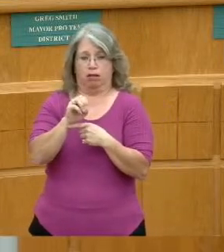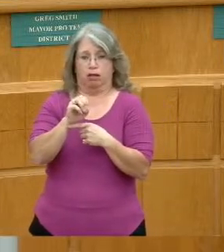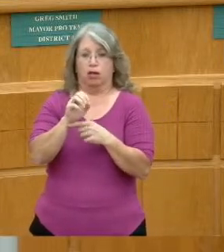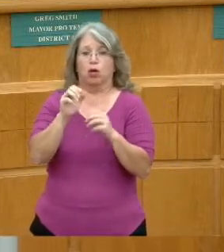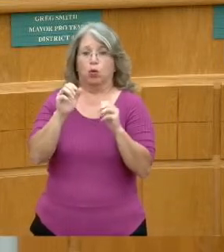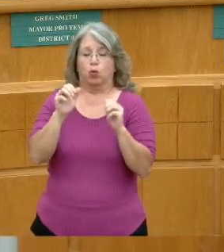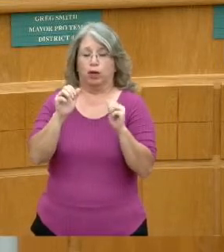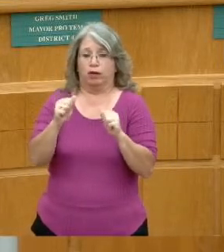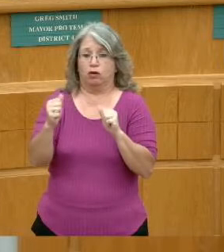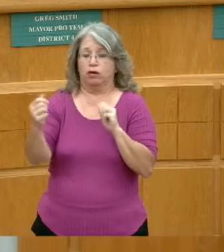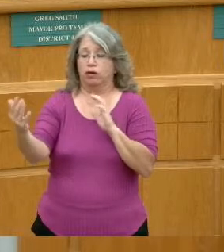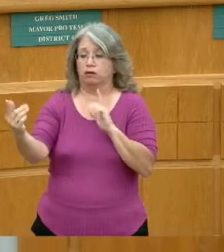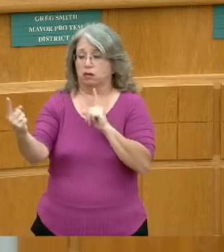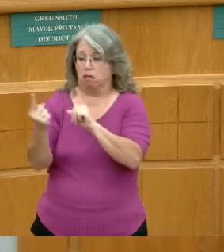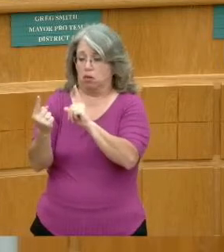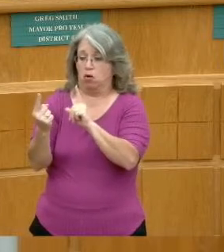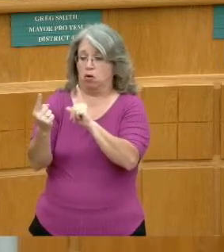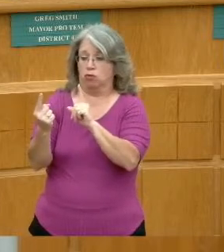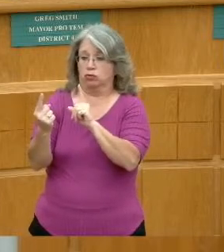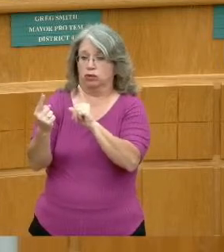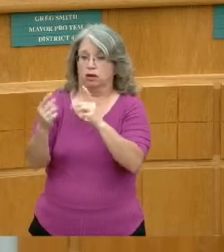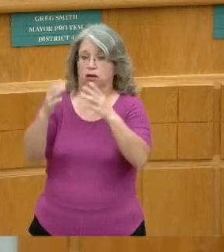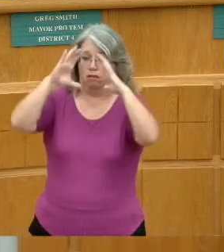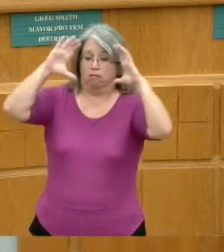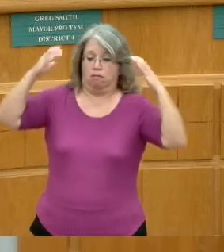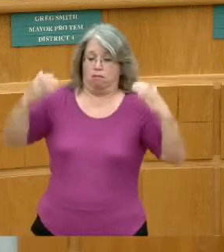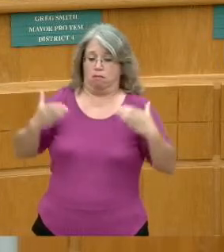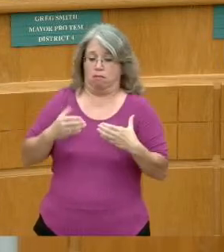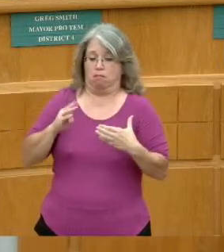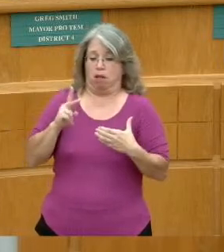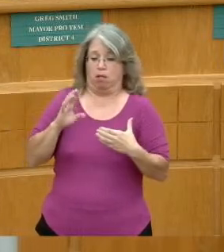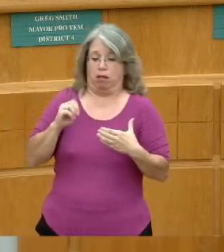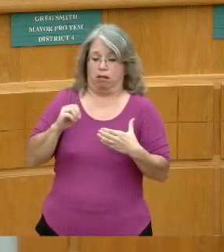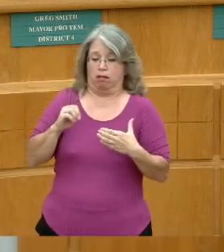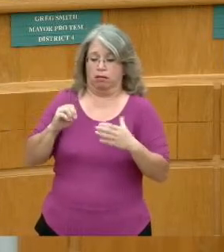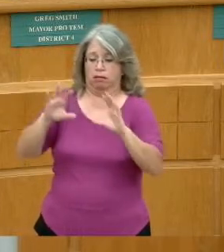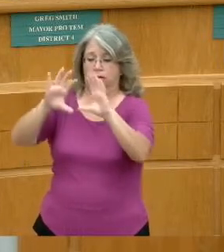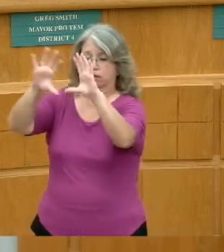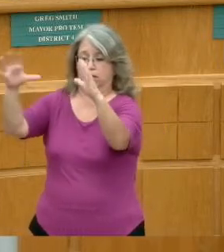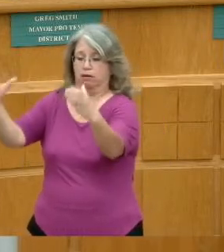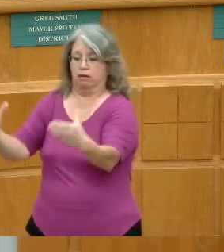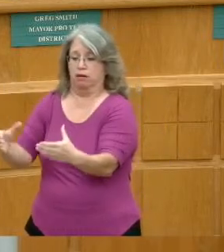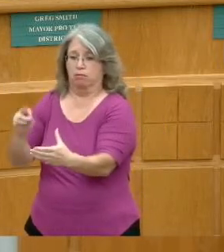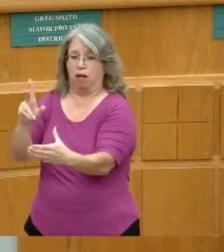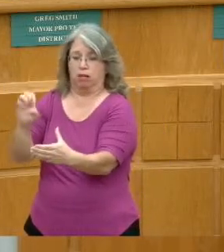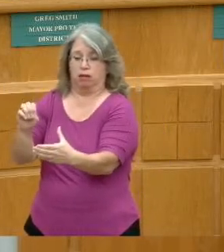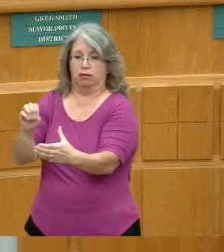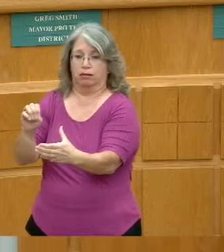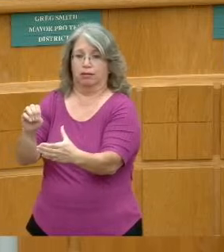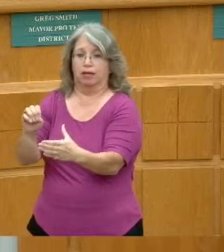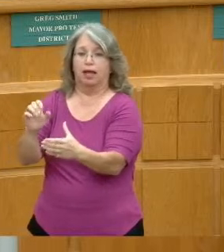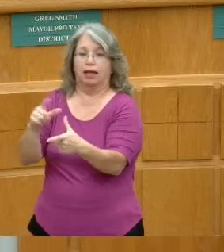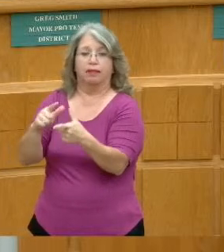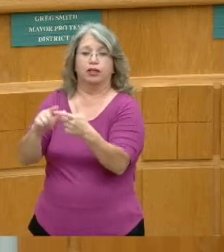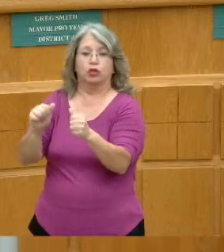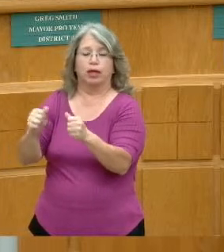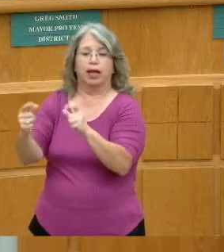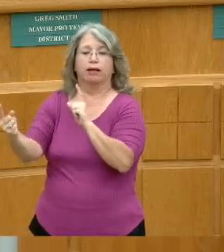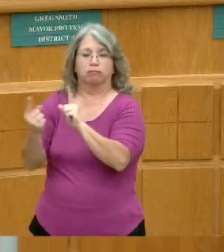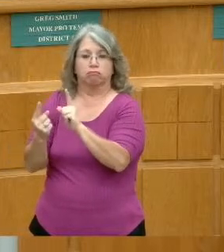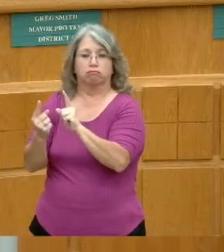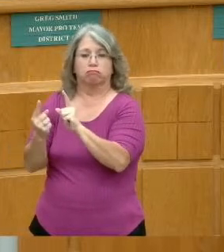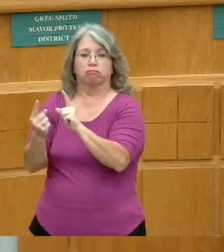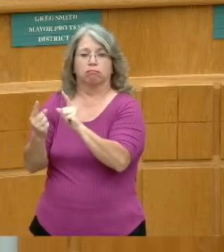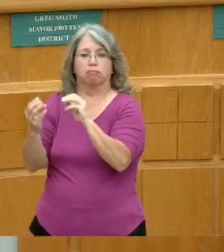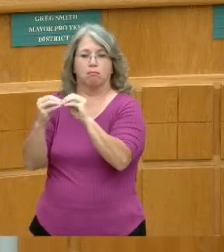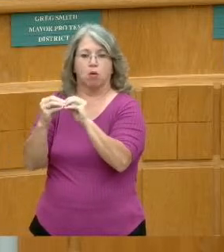but we wouldn't be able to transmit COVID-19. So that's what we're trying to do with wearing face coverings, with staying 6 feet